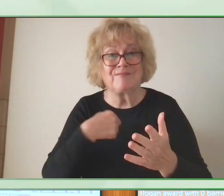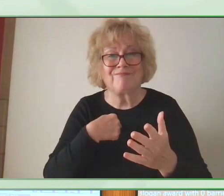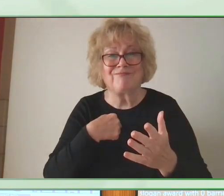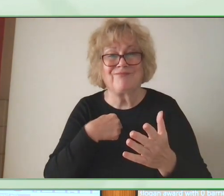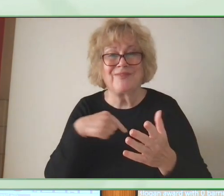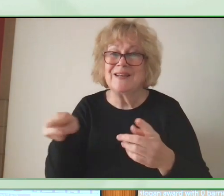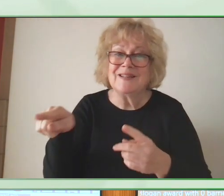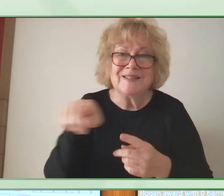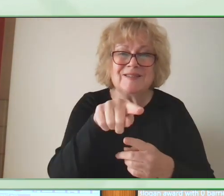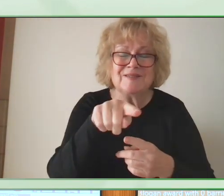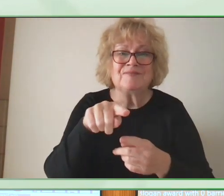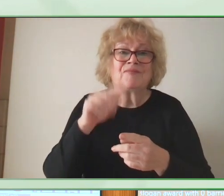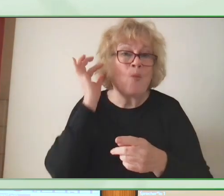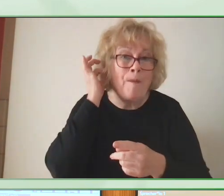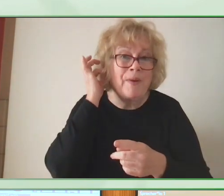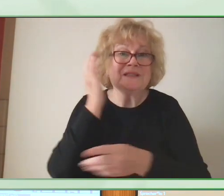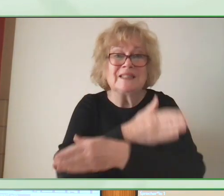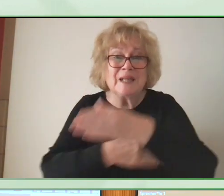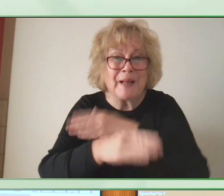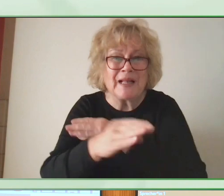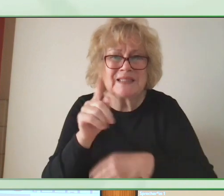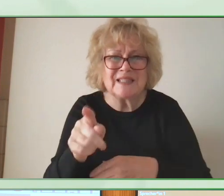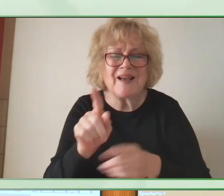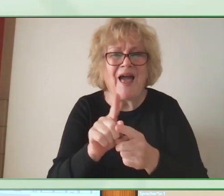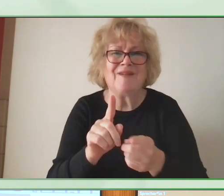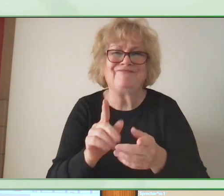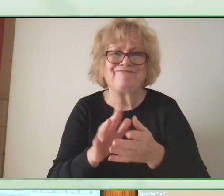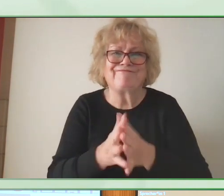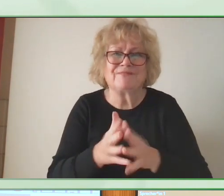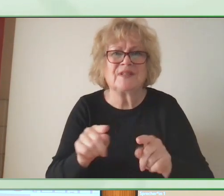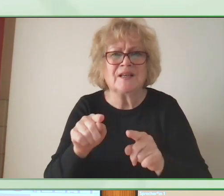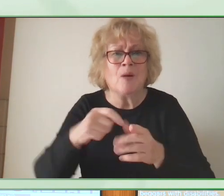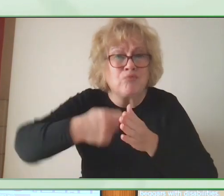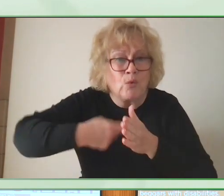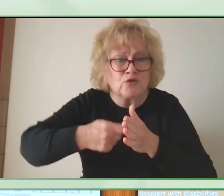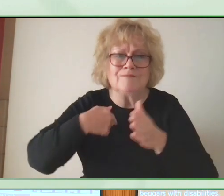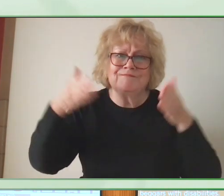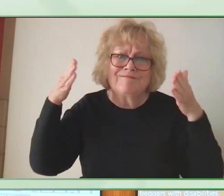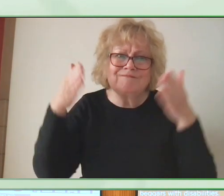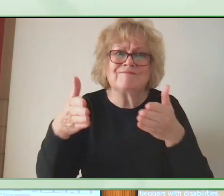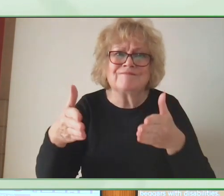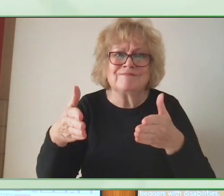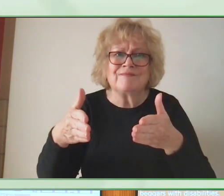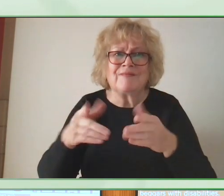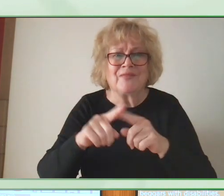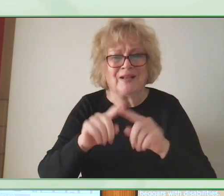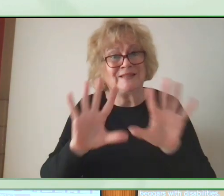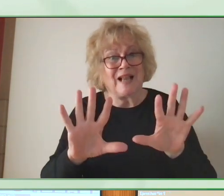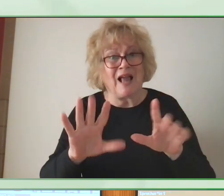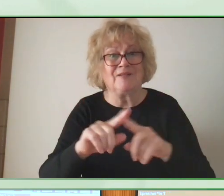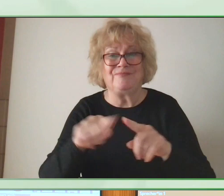with beggars with disabilities. It is on capacity building, business development and founding, and support